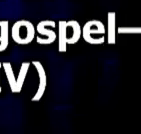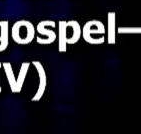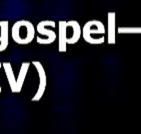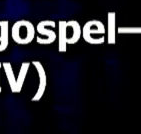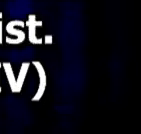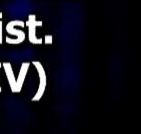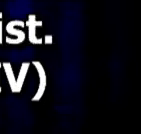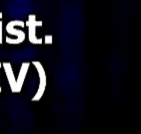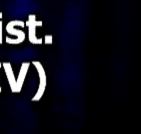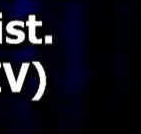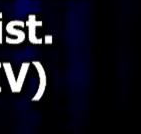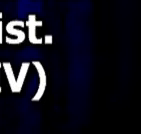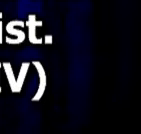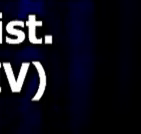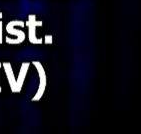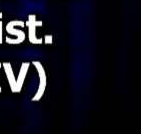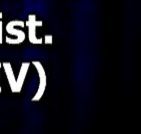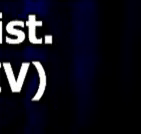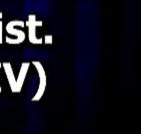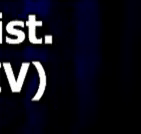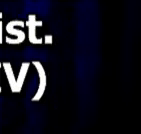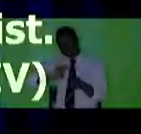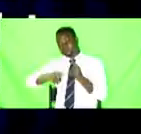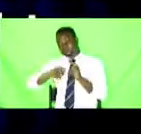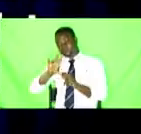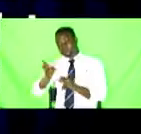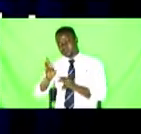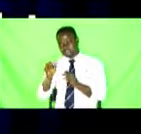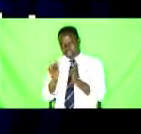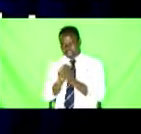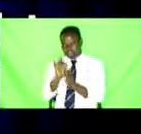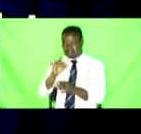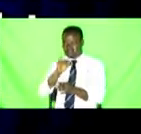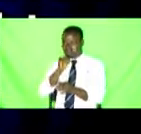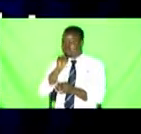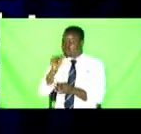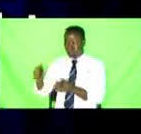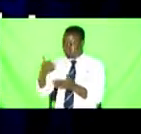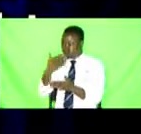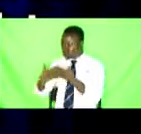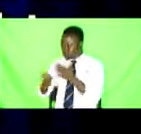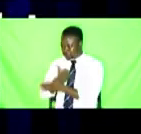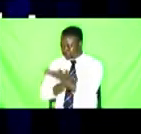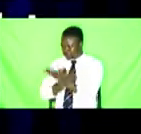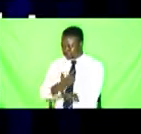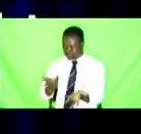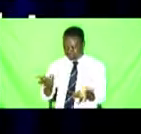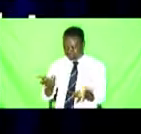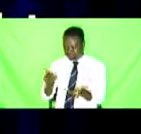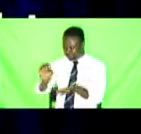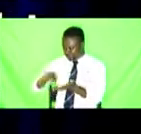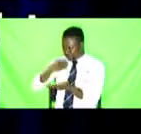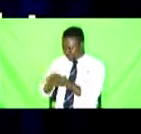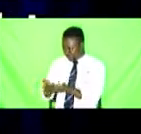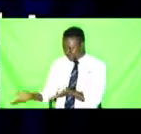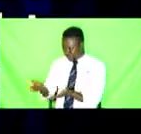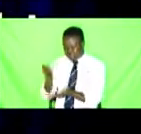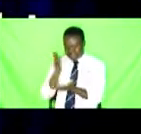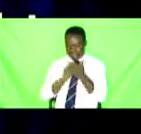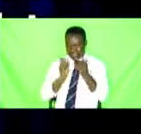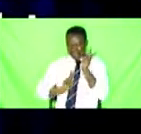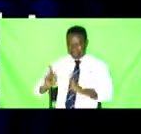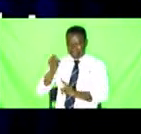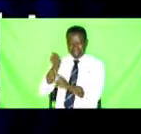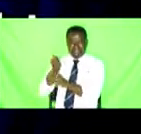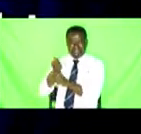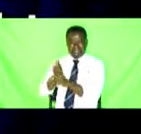8. Verse 7. Which is really no gospel at all. Evidently, some people are